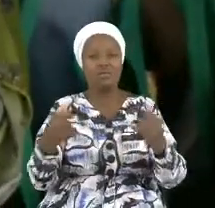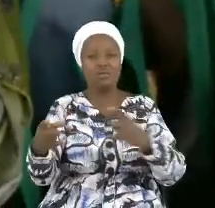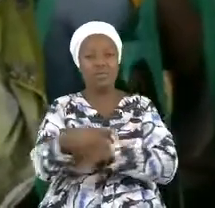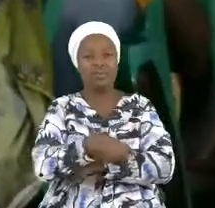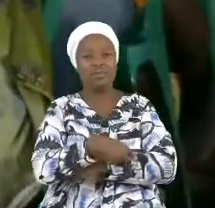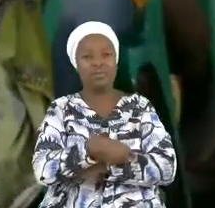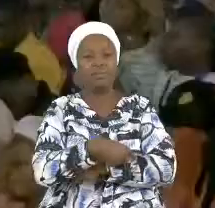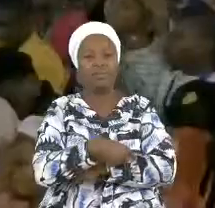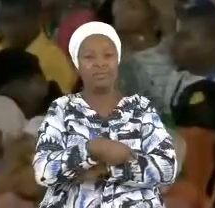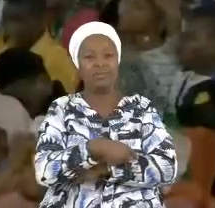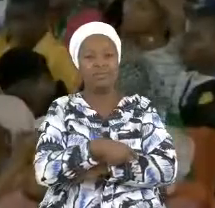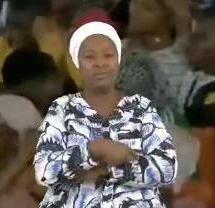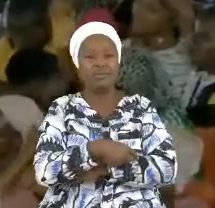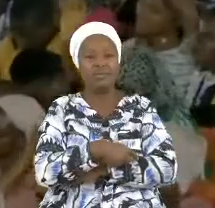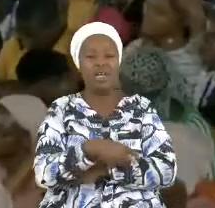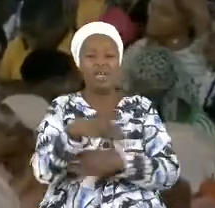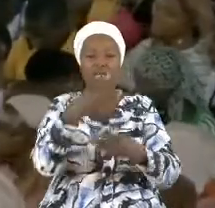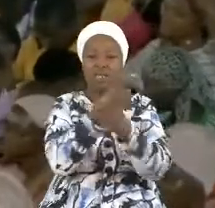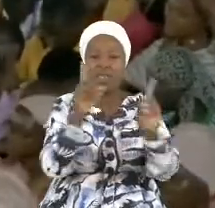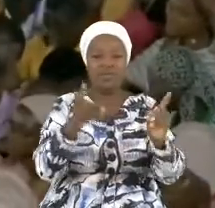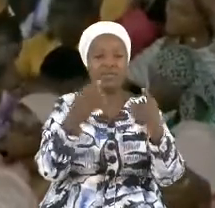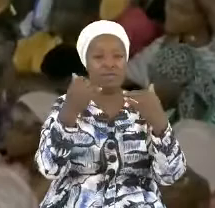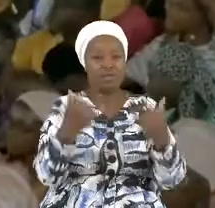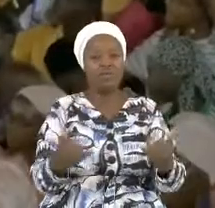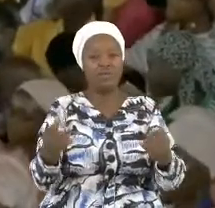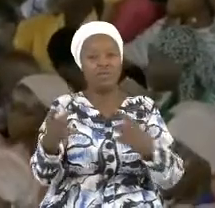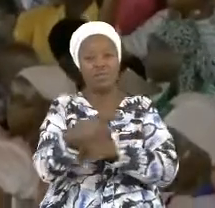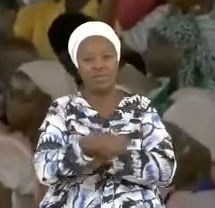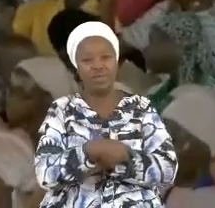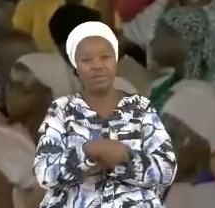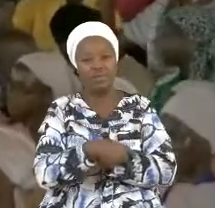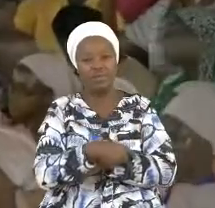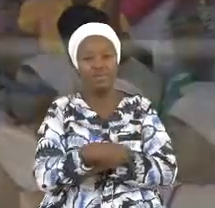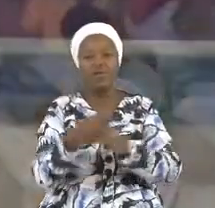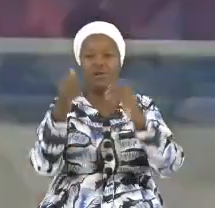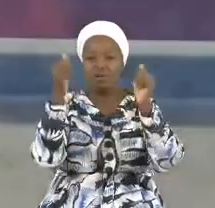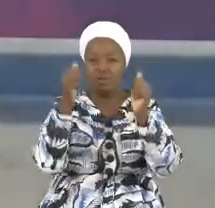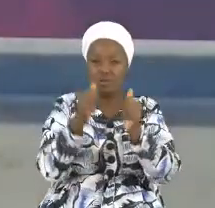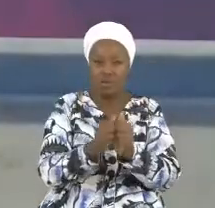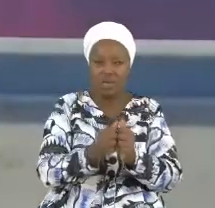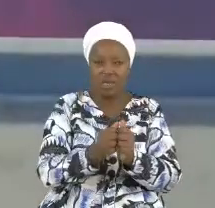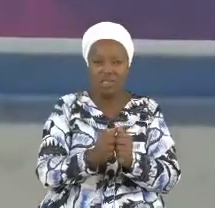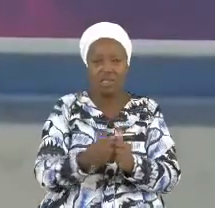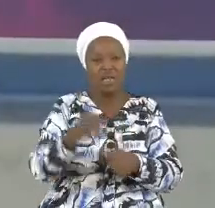Deliverance today. With his stripes,